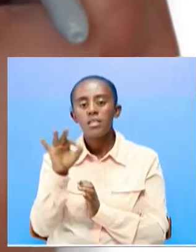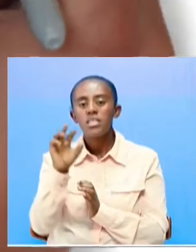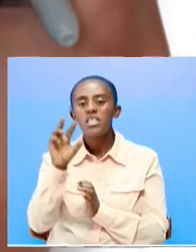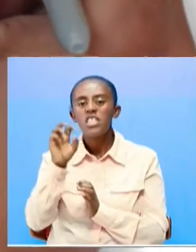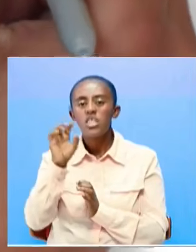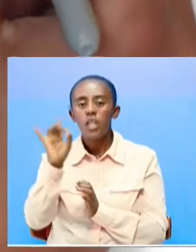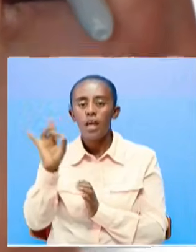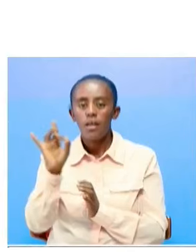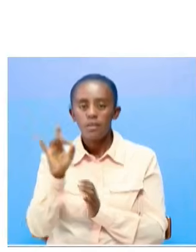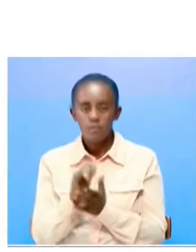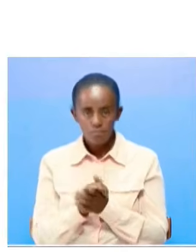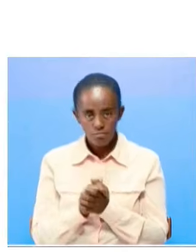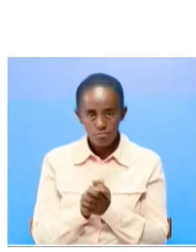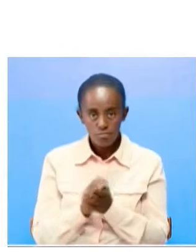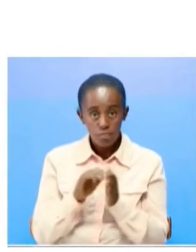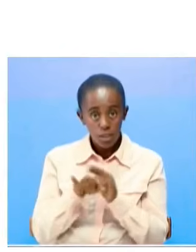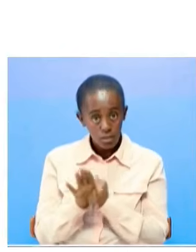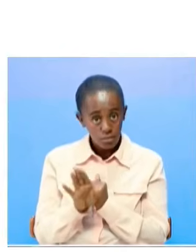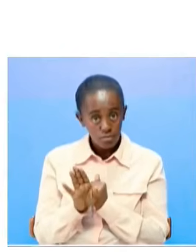1938